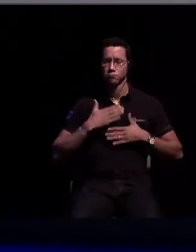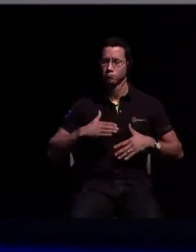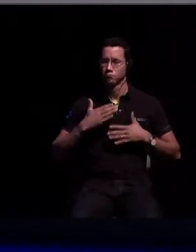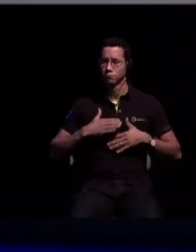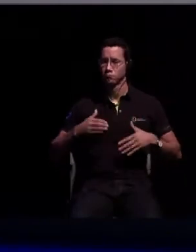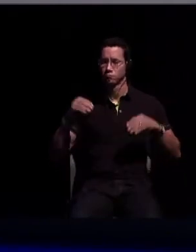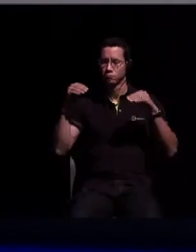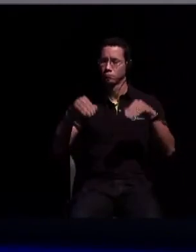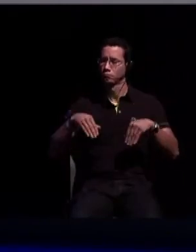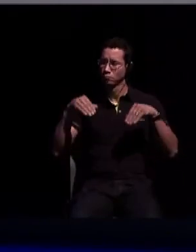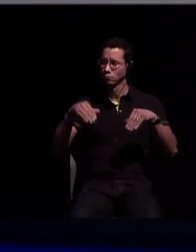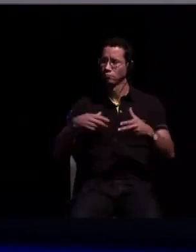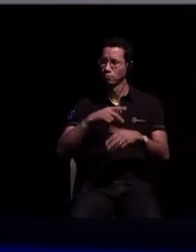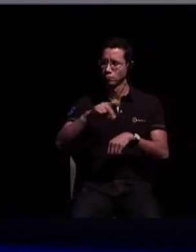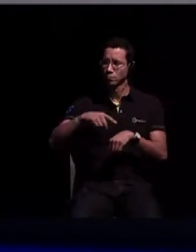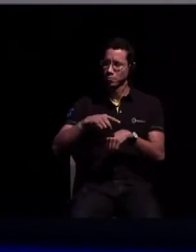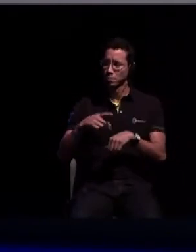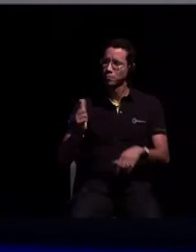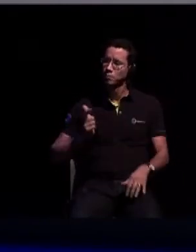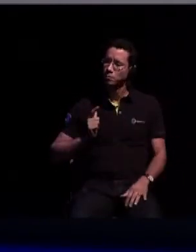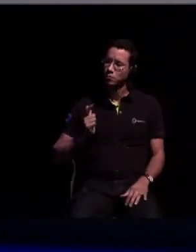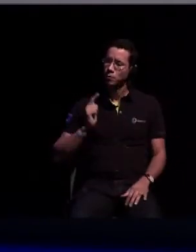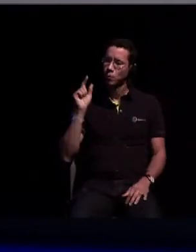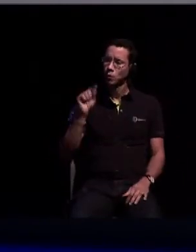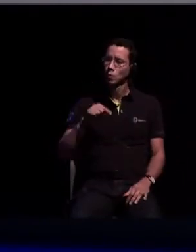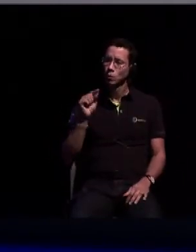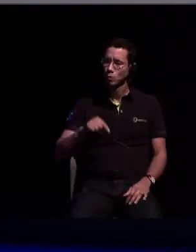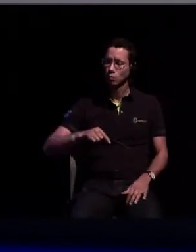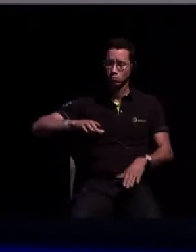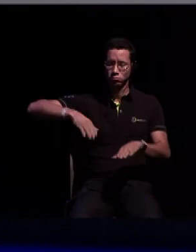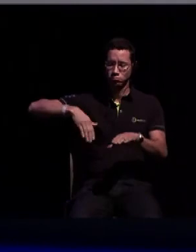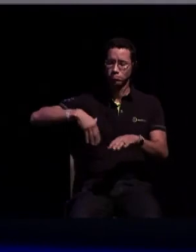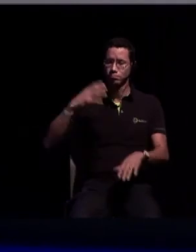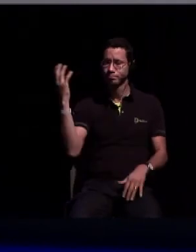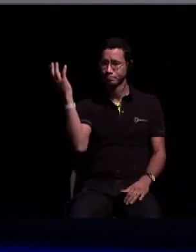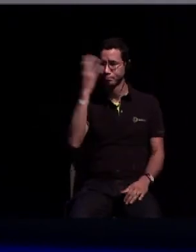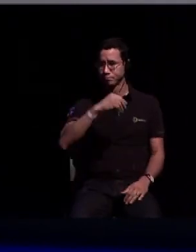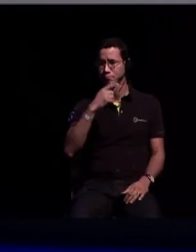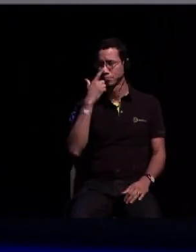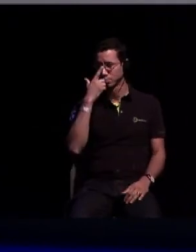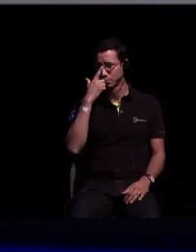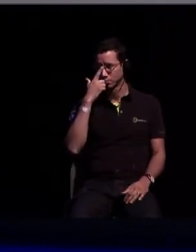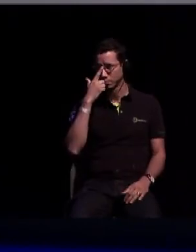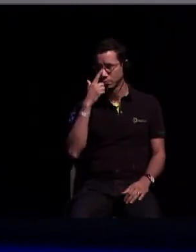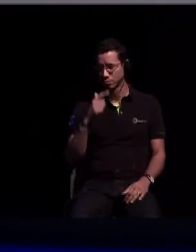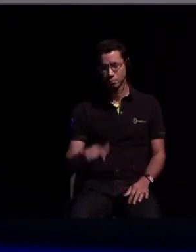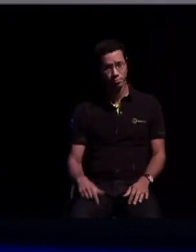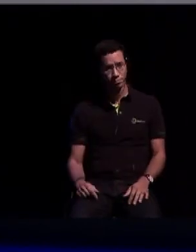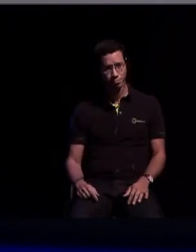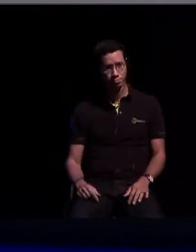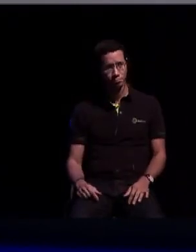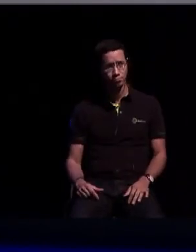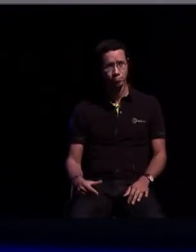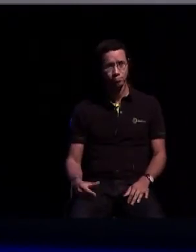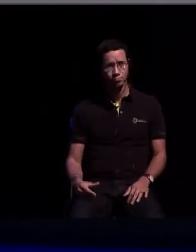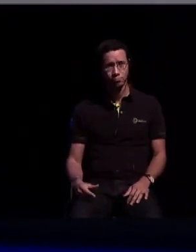to experience beaches, but I'm sorry to say, Australia has beautiful beaches. So it doesn't make sense. I don't understand why we're not improving